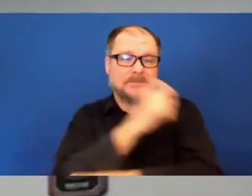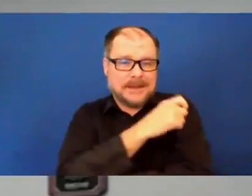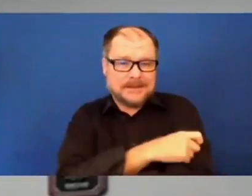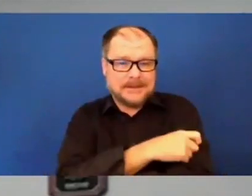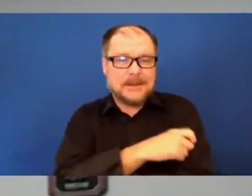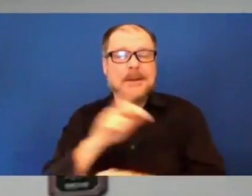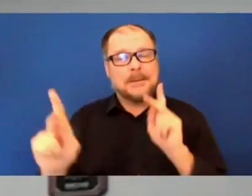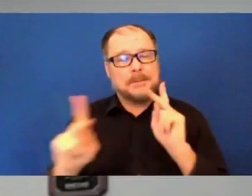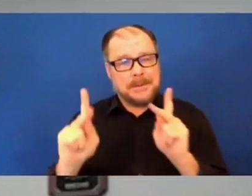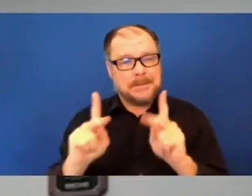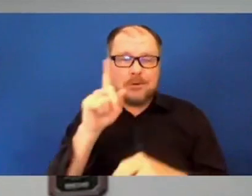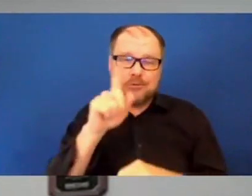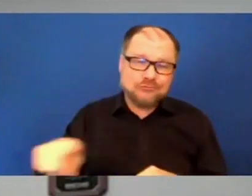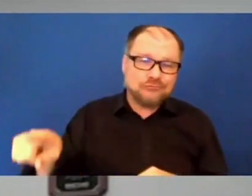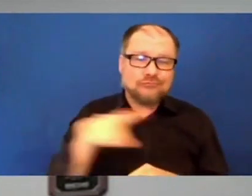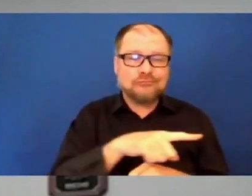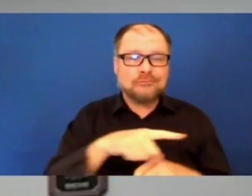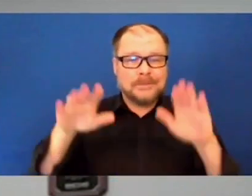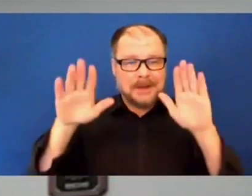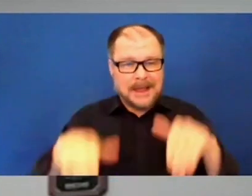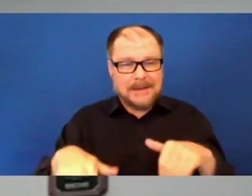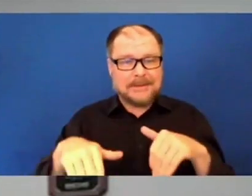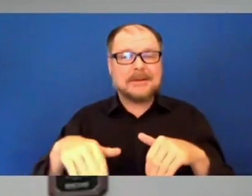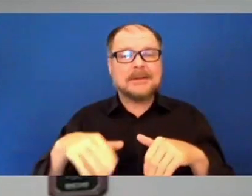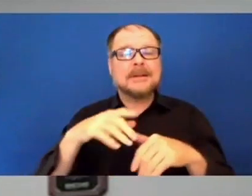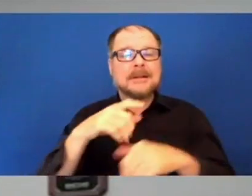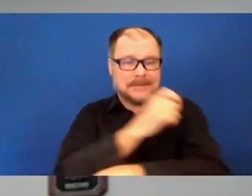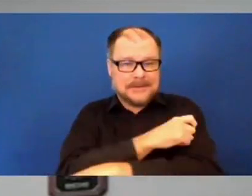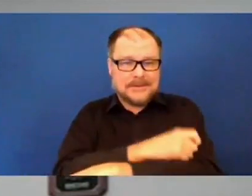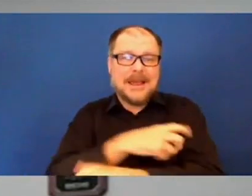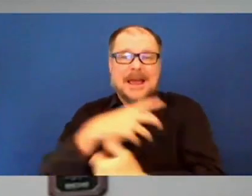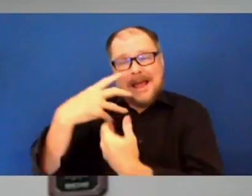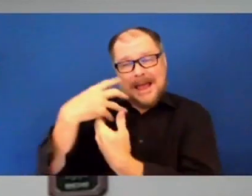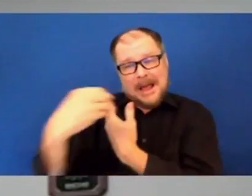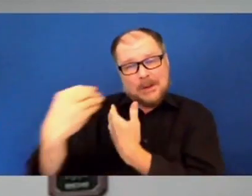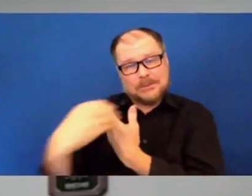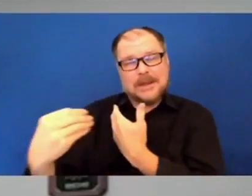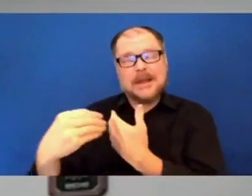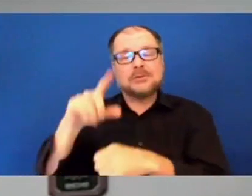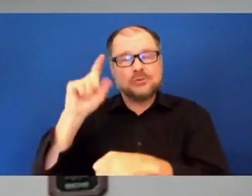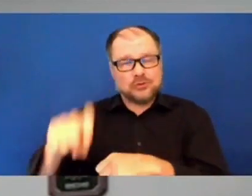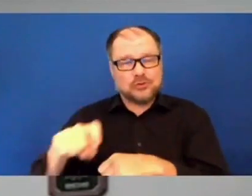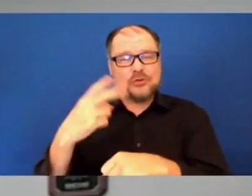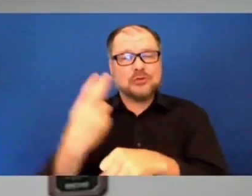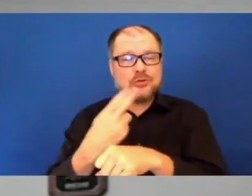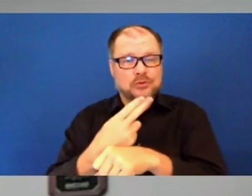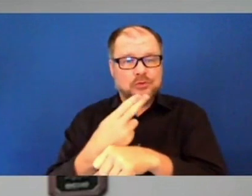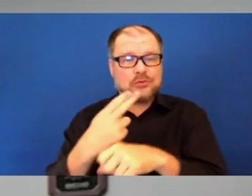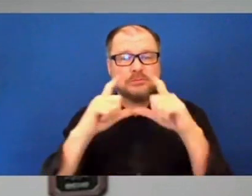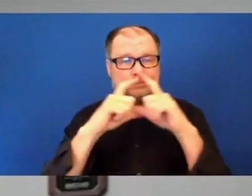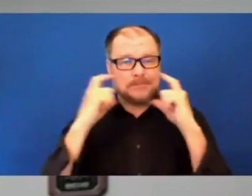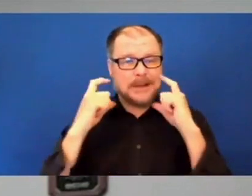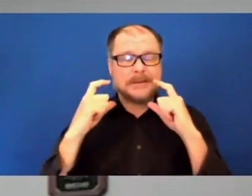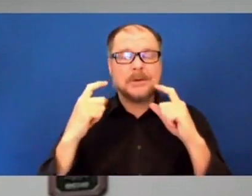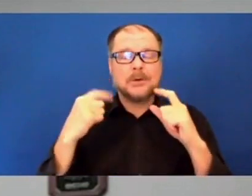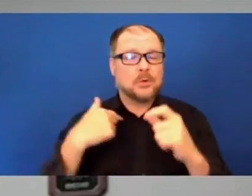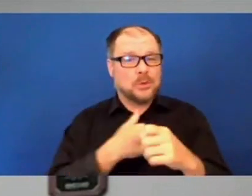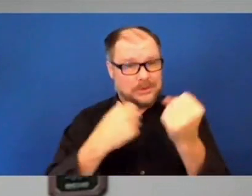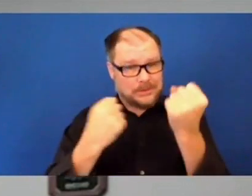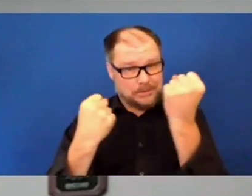to mask outdoors when they cannot socially distance. So again, we're very supportive of